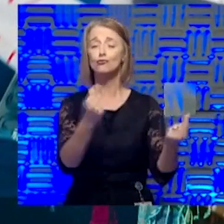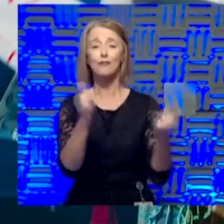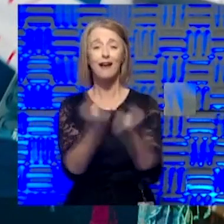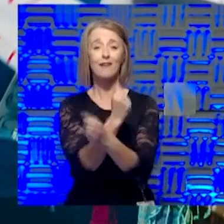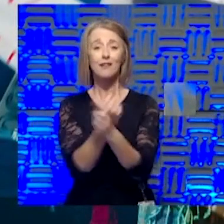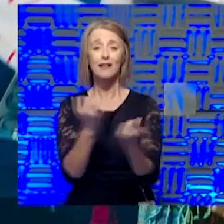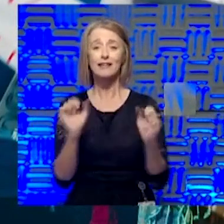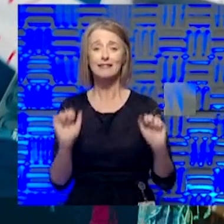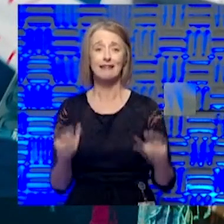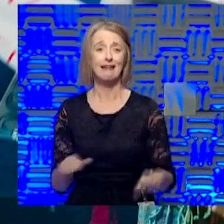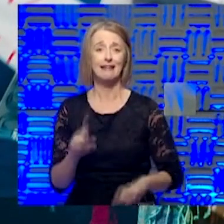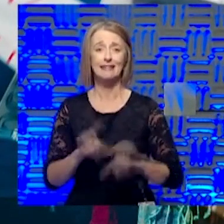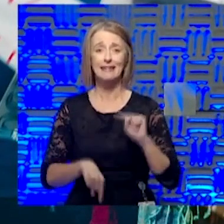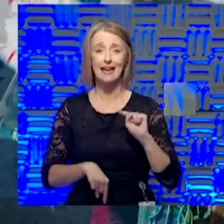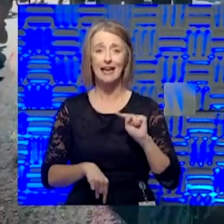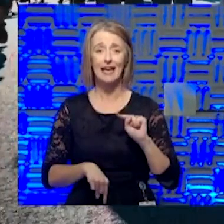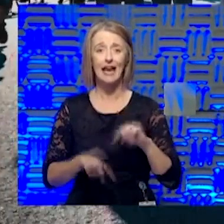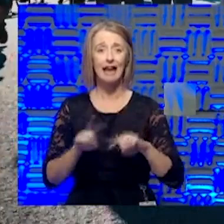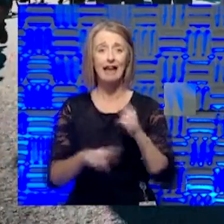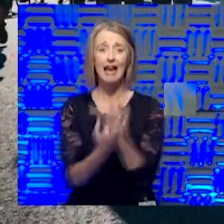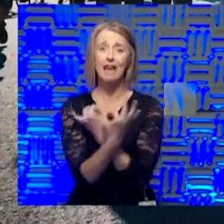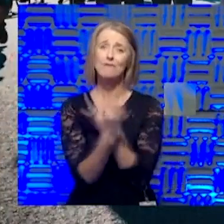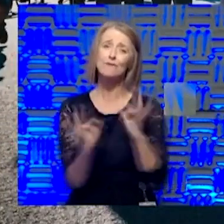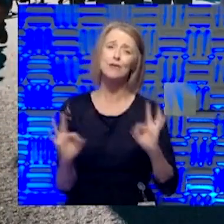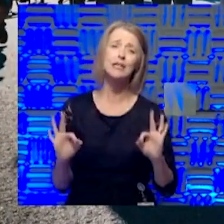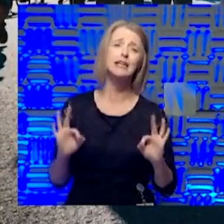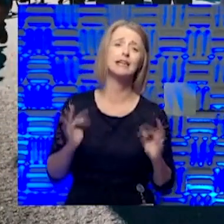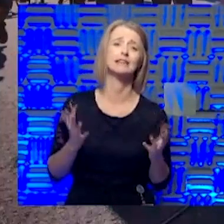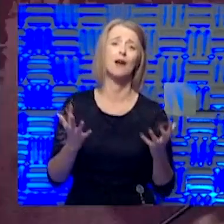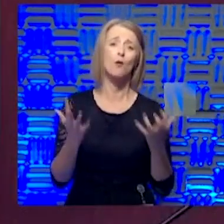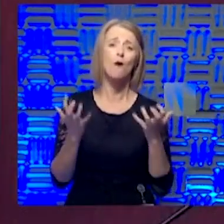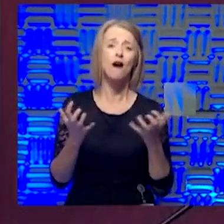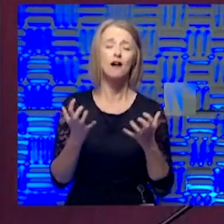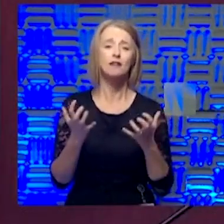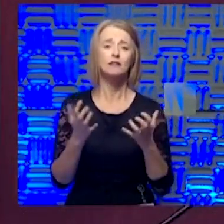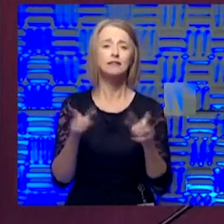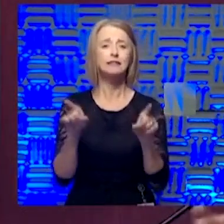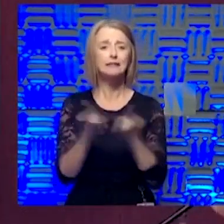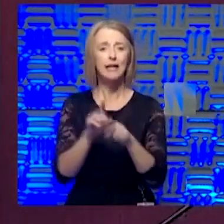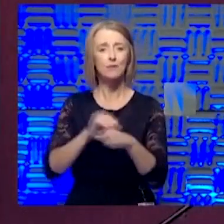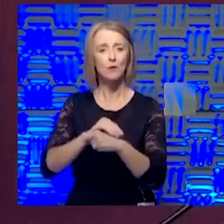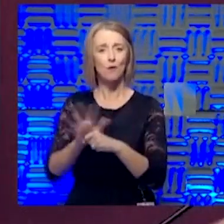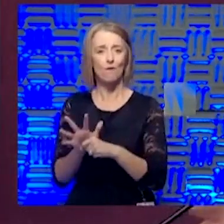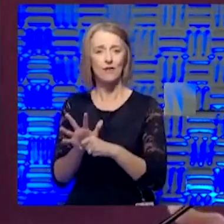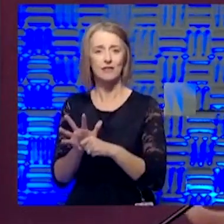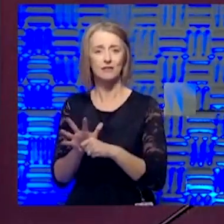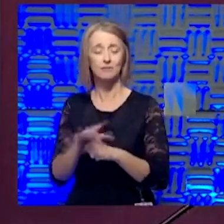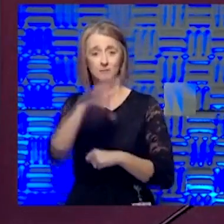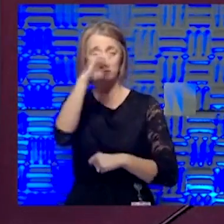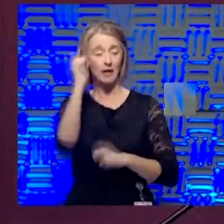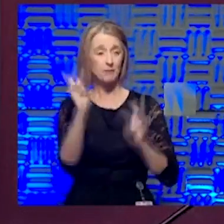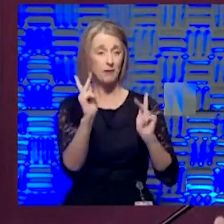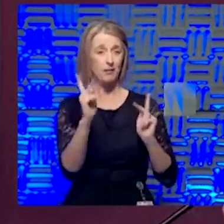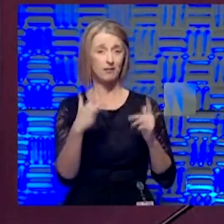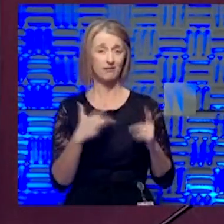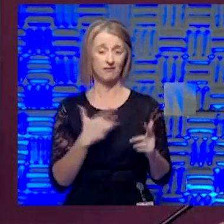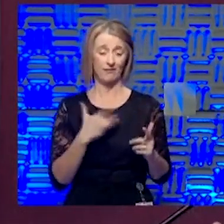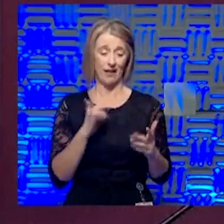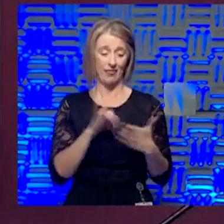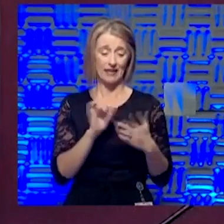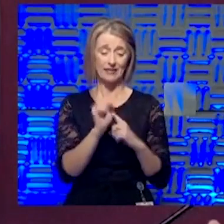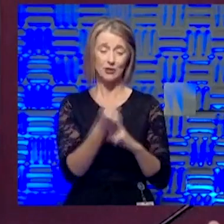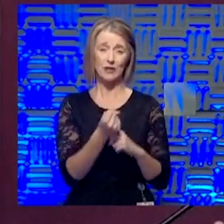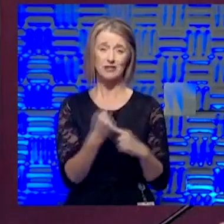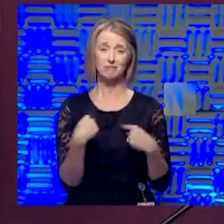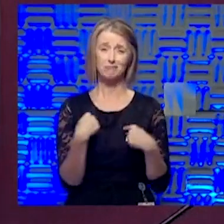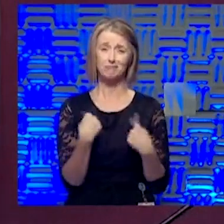everything I want to do. I can't be as free as I want to be. That's with the COVID folks. But African Americans have kind of been in that situation